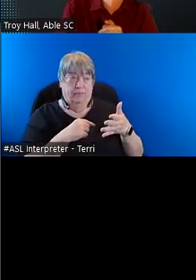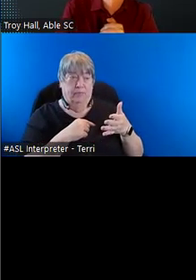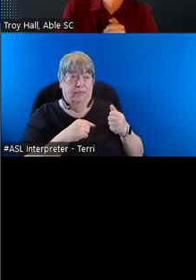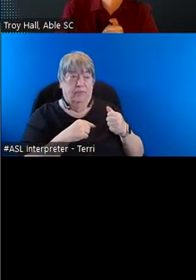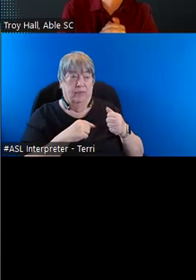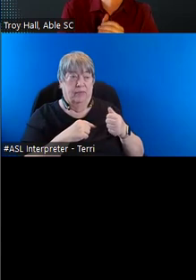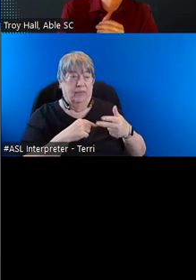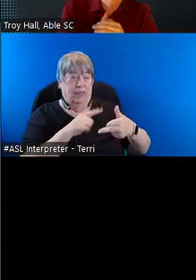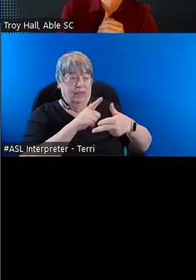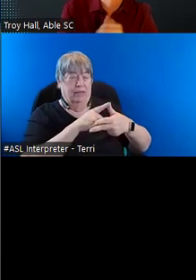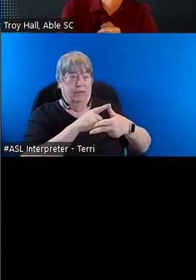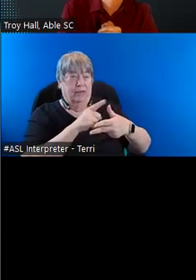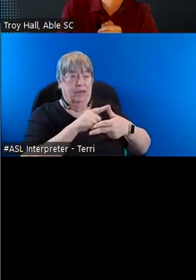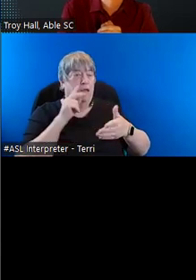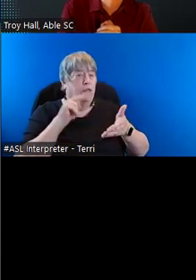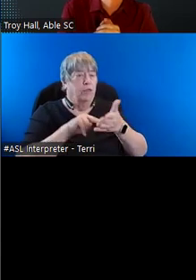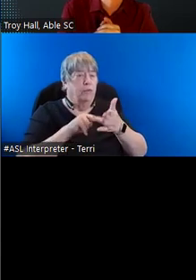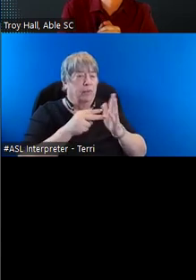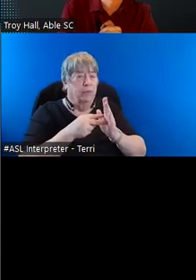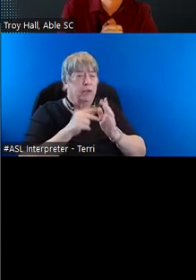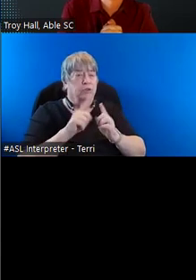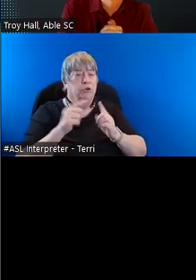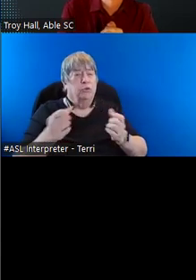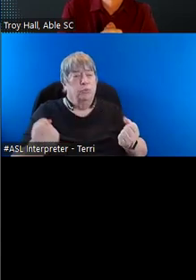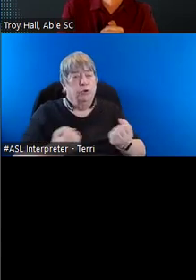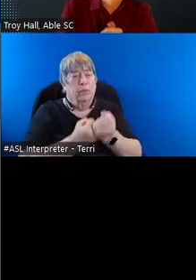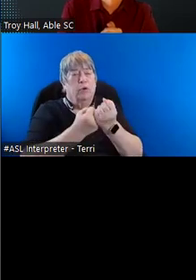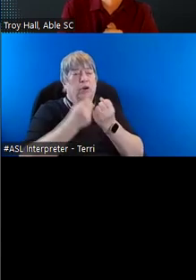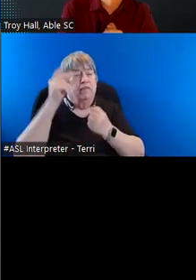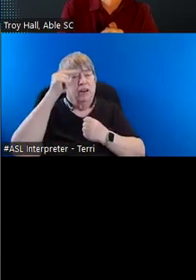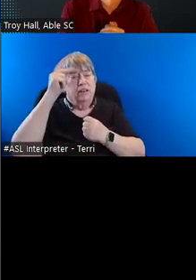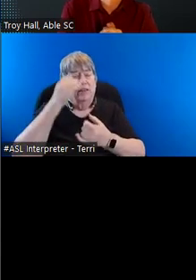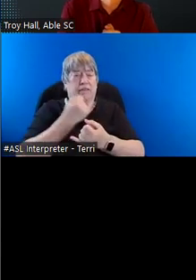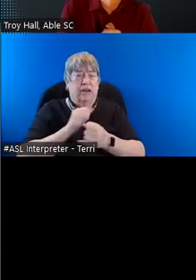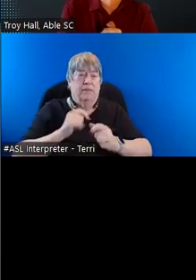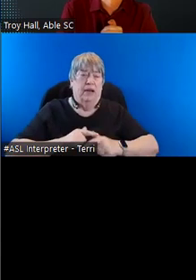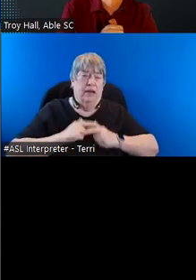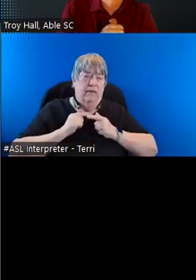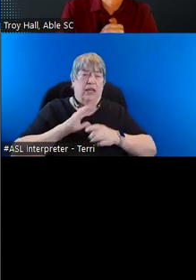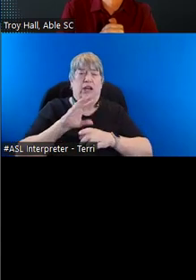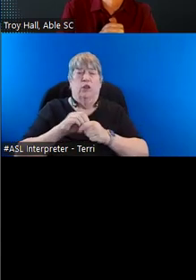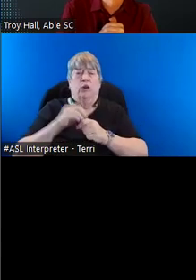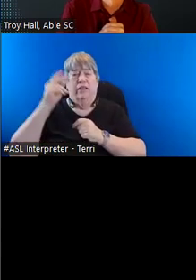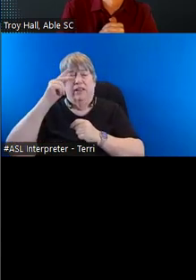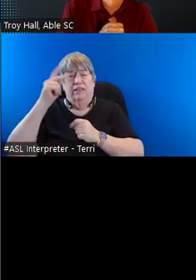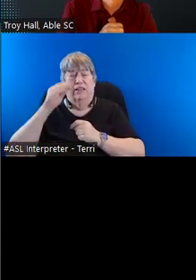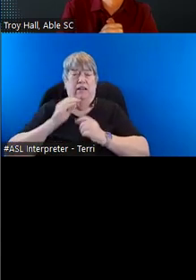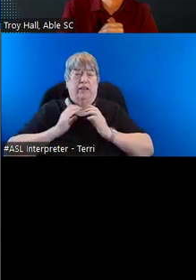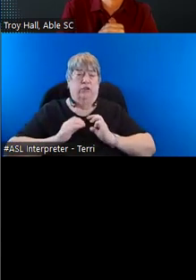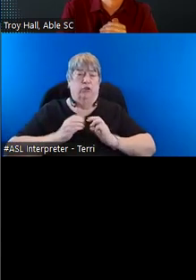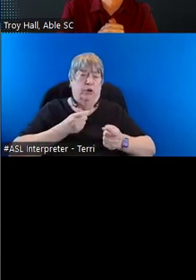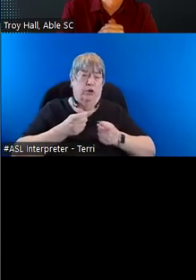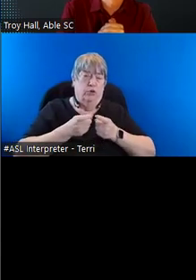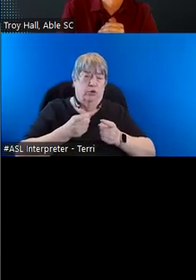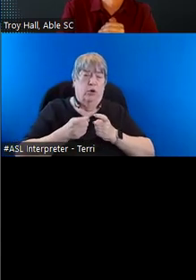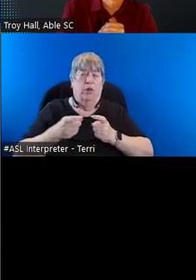Purpose of CILS is to promote a philosophy of independent living, including a philosophy of consumer control, peer support,